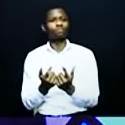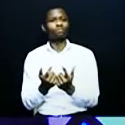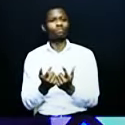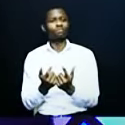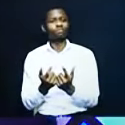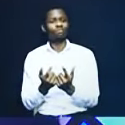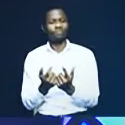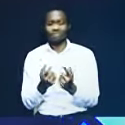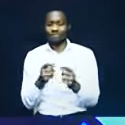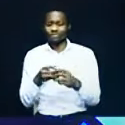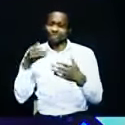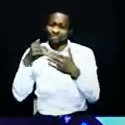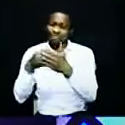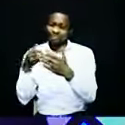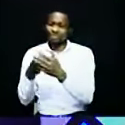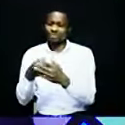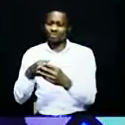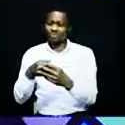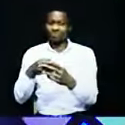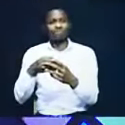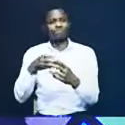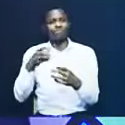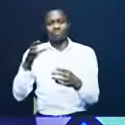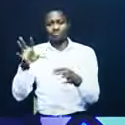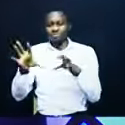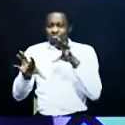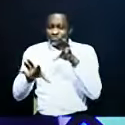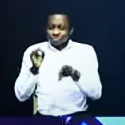against the spiritual forces of evil in heavenly